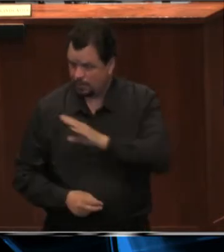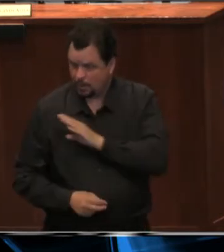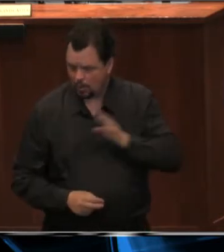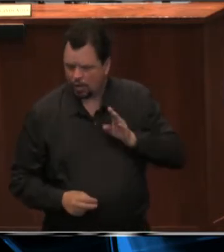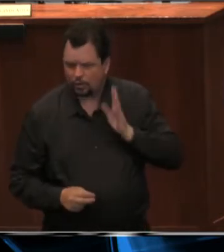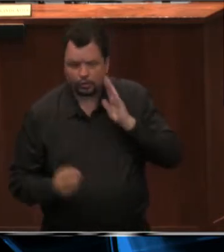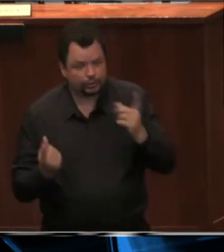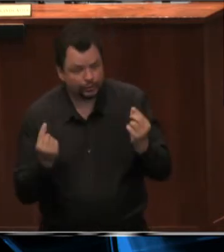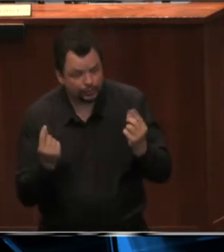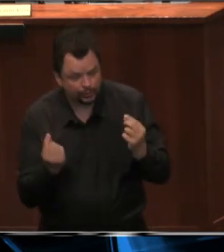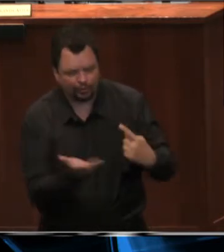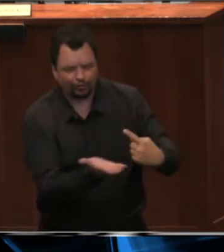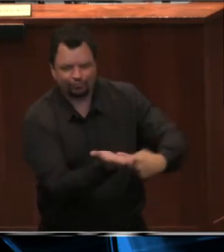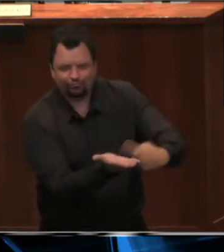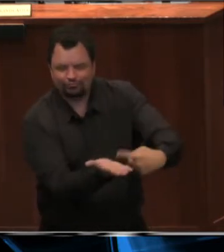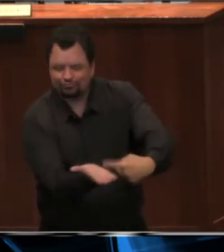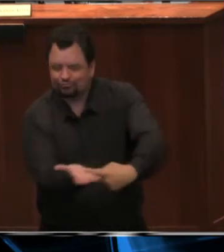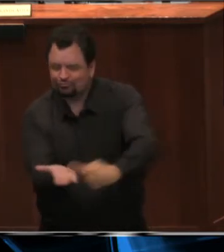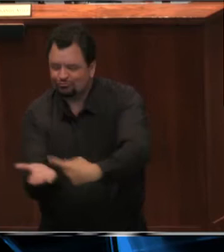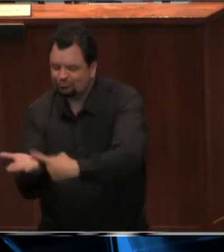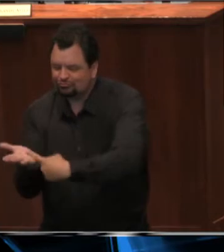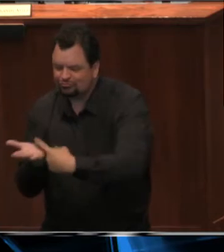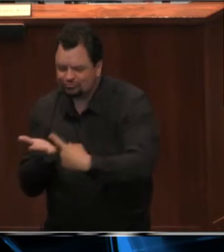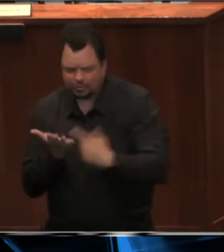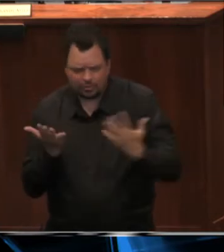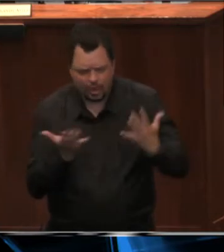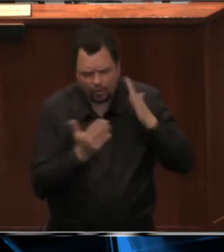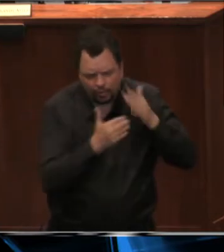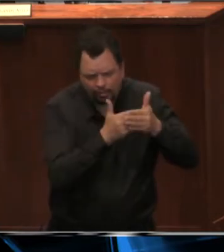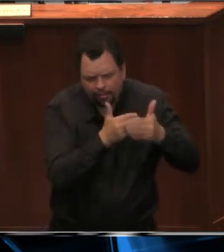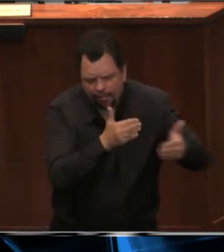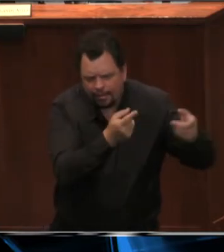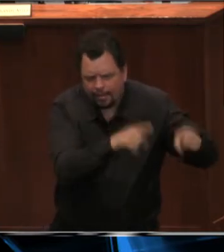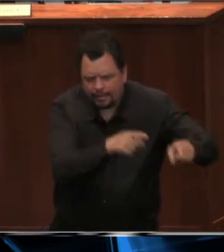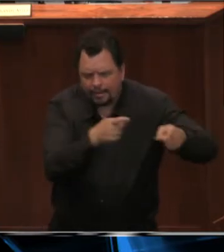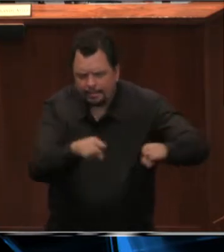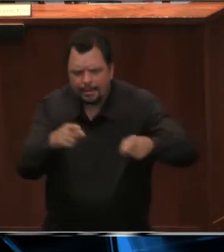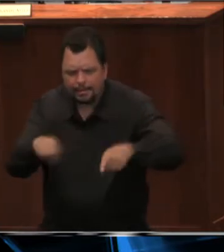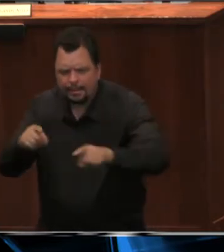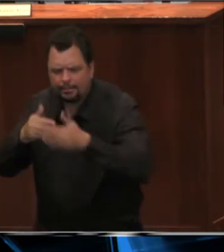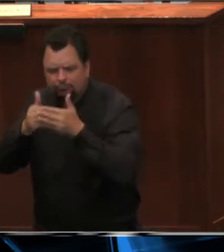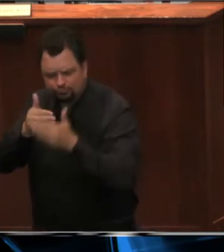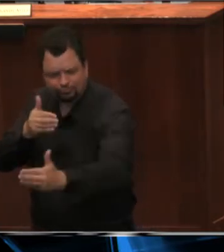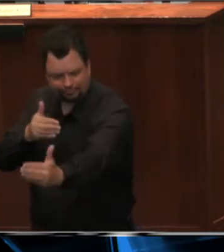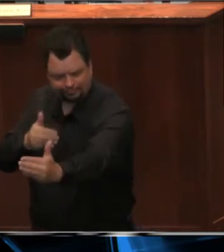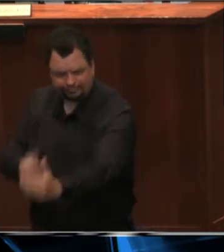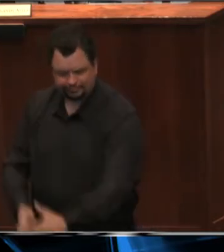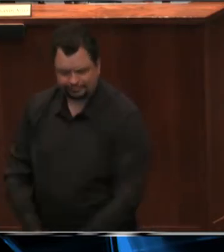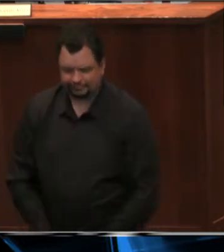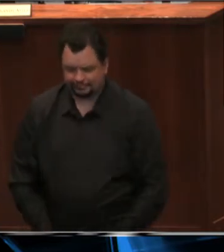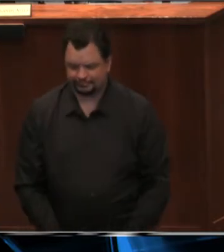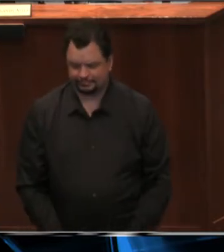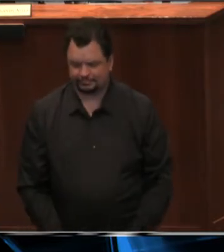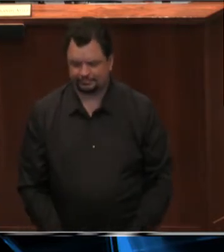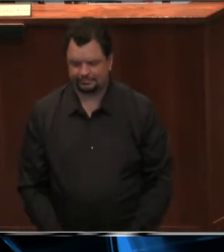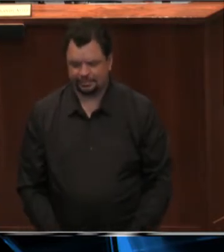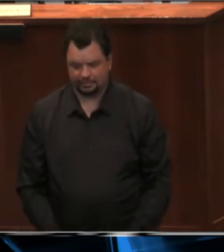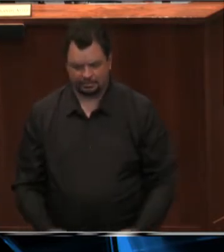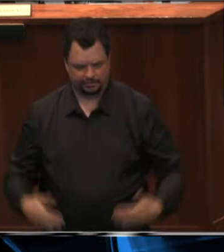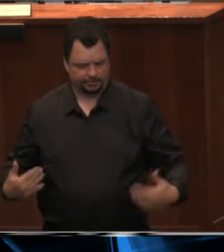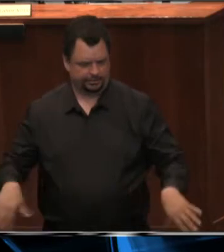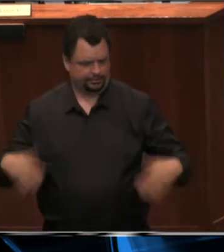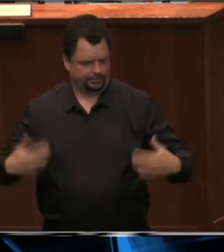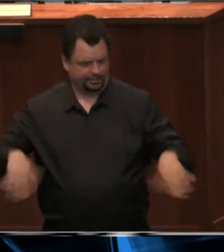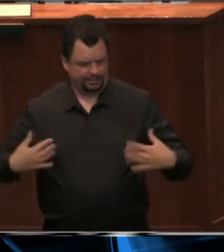a property. So this has been a busy month for public health. It's been a busy month for all of us. And